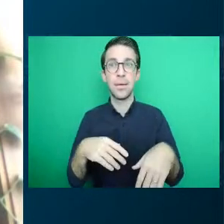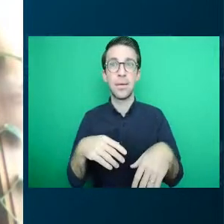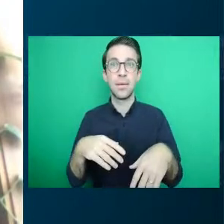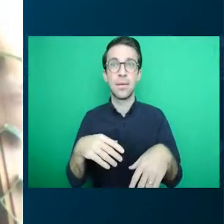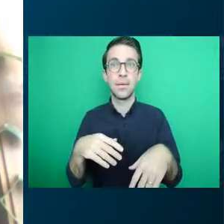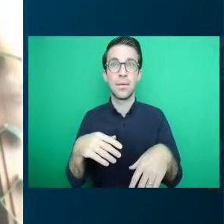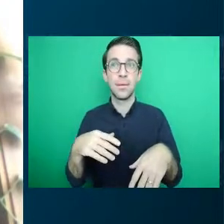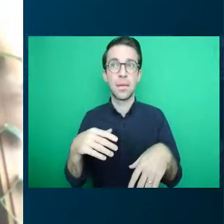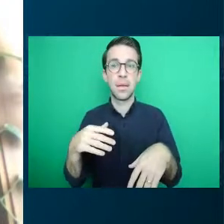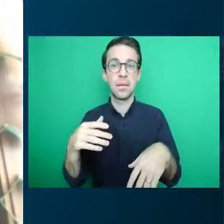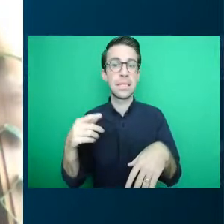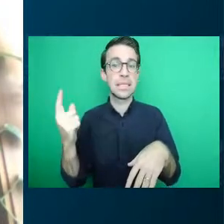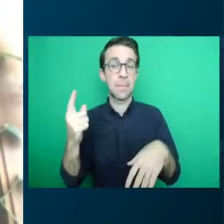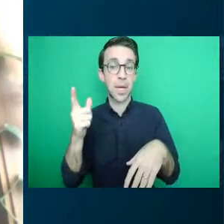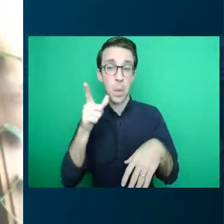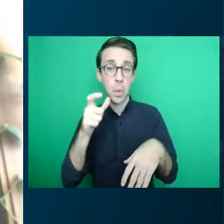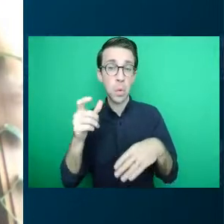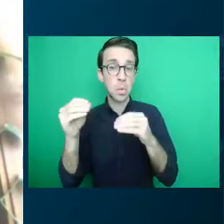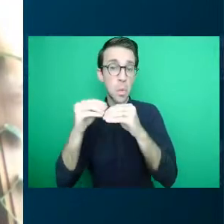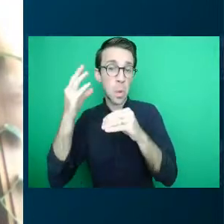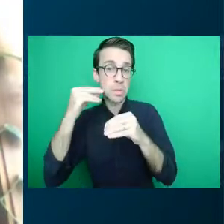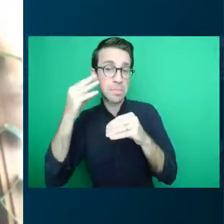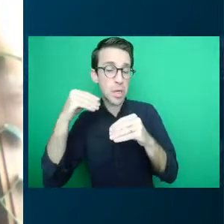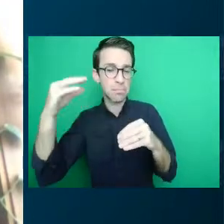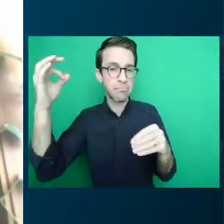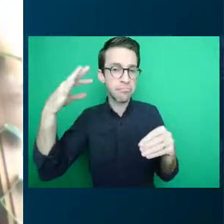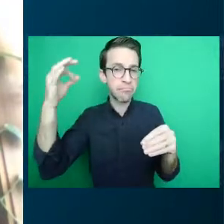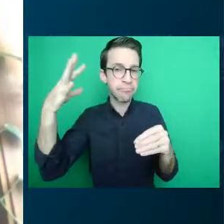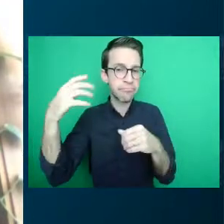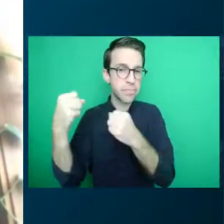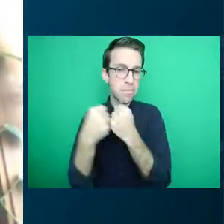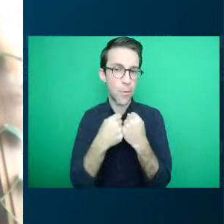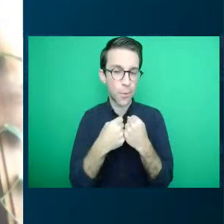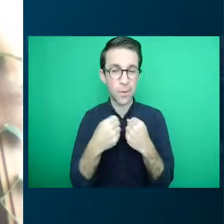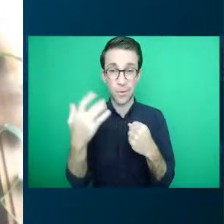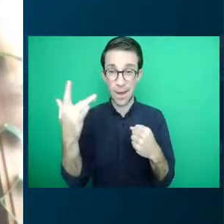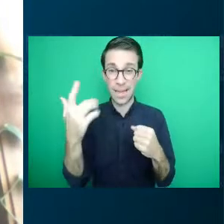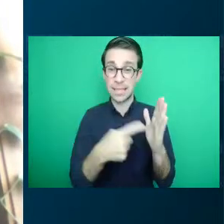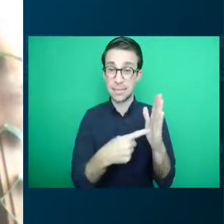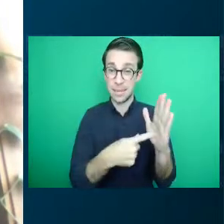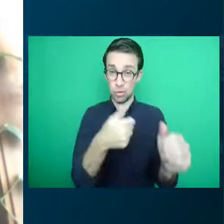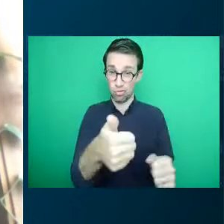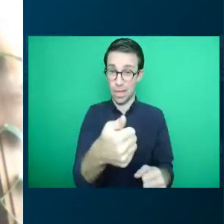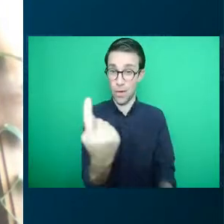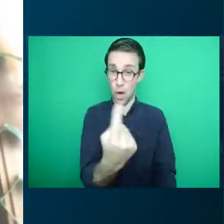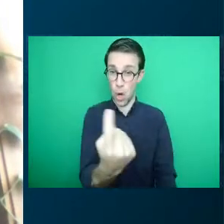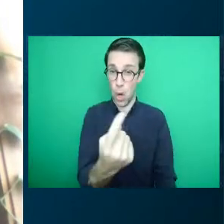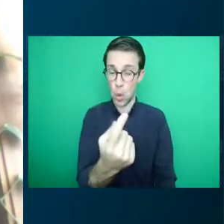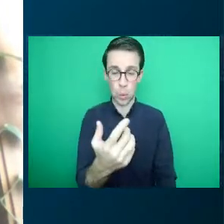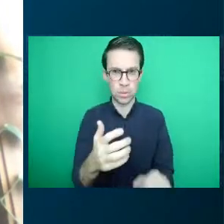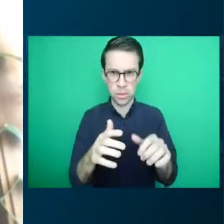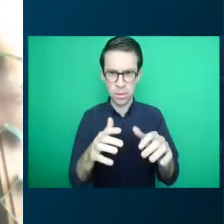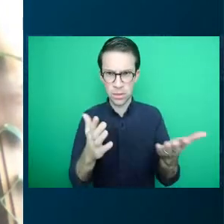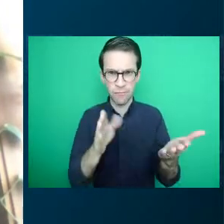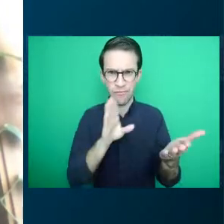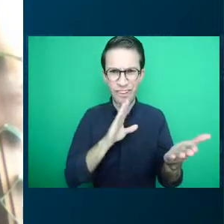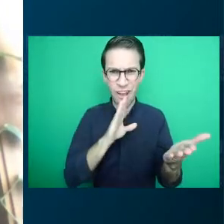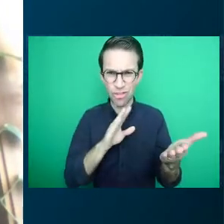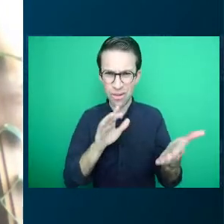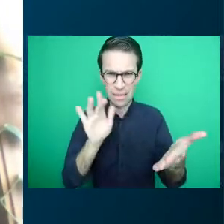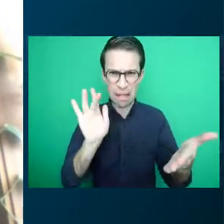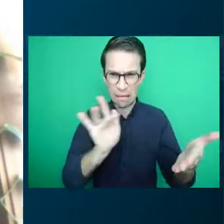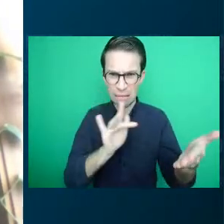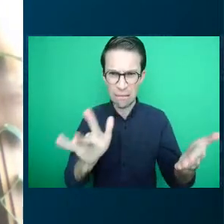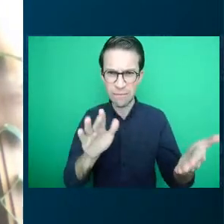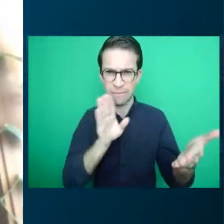more experienced, because it can be really frustrating when you're trying to do things and you don't understand how to do it at the beginning. So having somebody that knows how to do